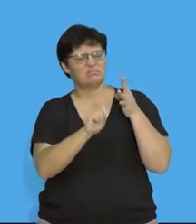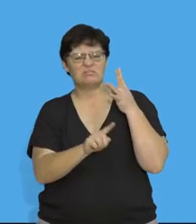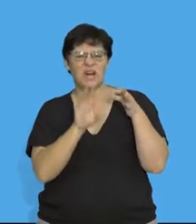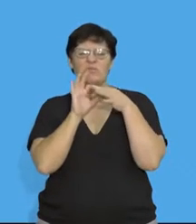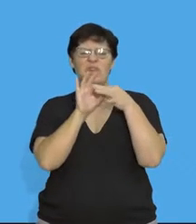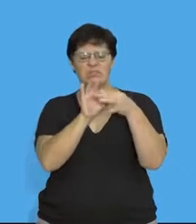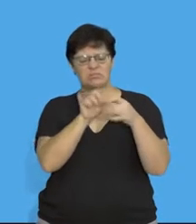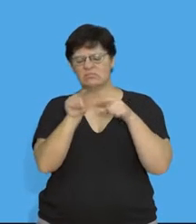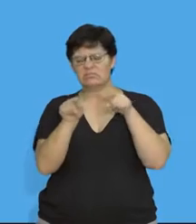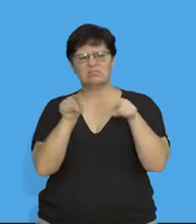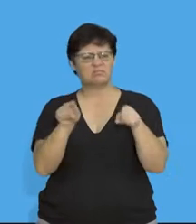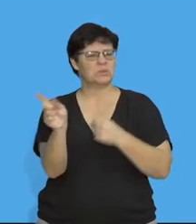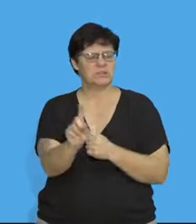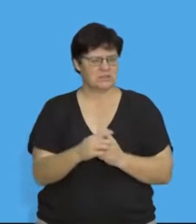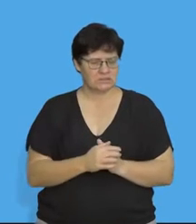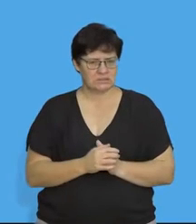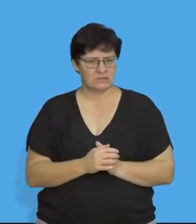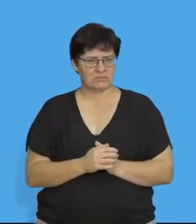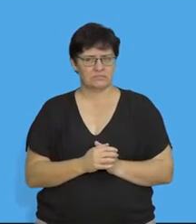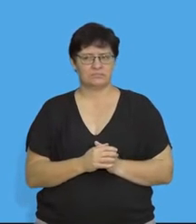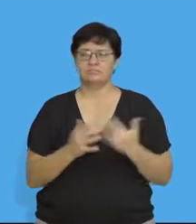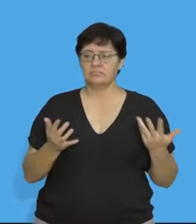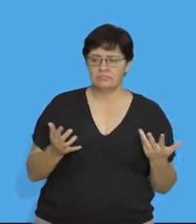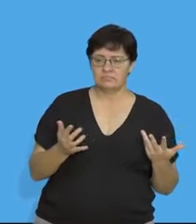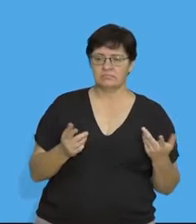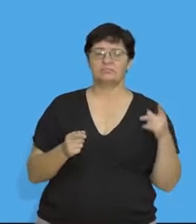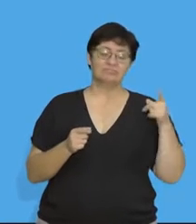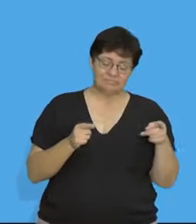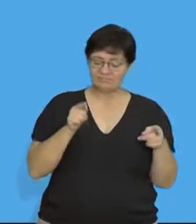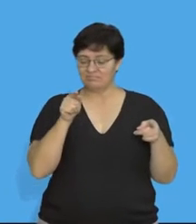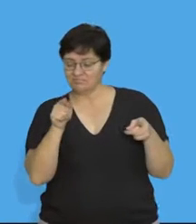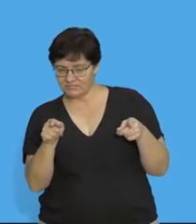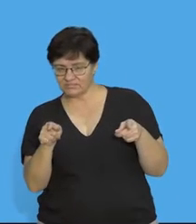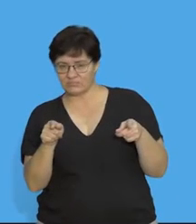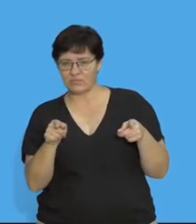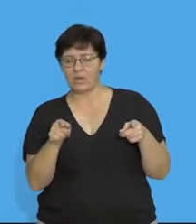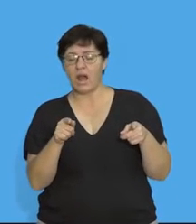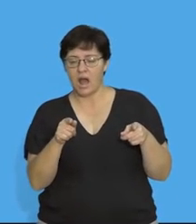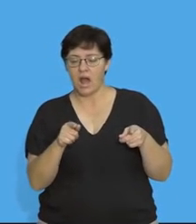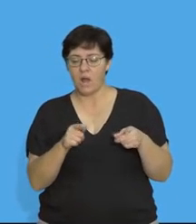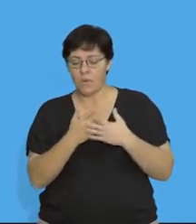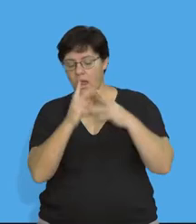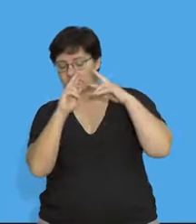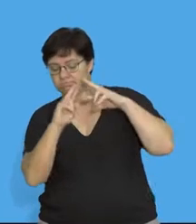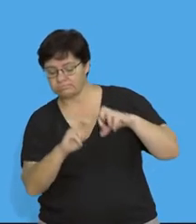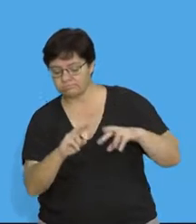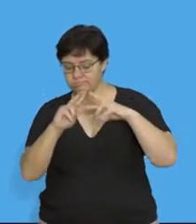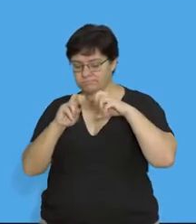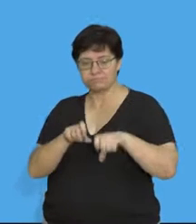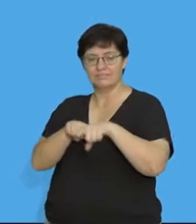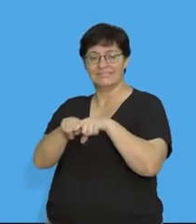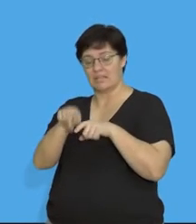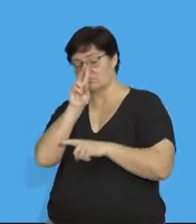obviously talking about some things that are going to be related to practical investigations. And